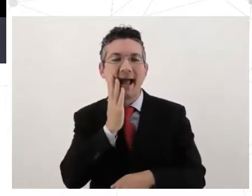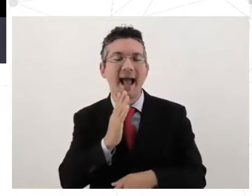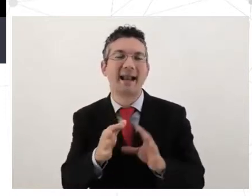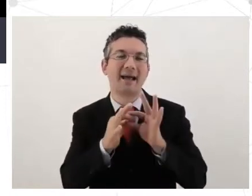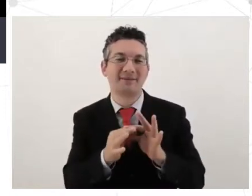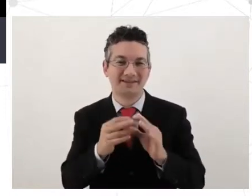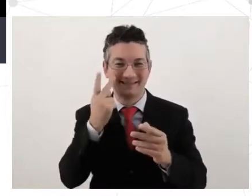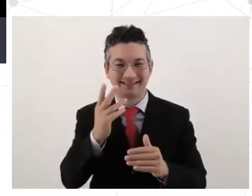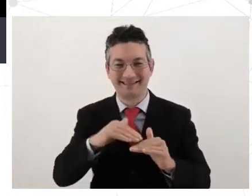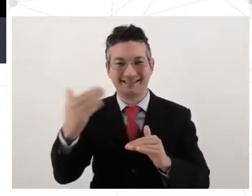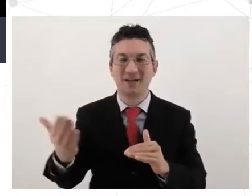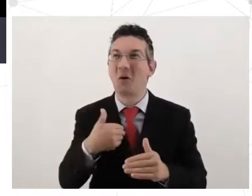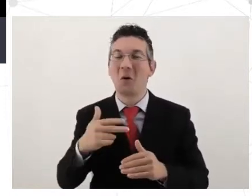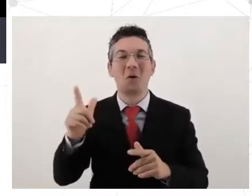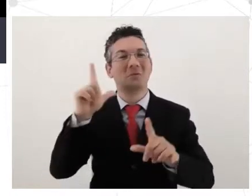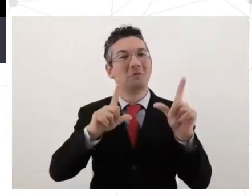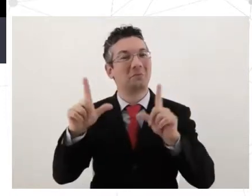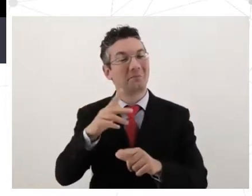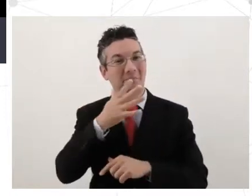flesh out her mental map.